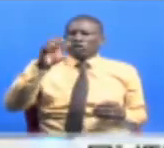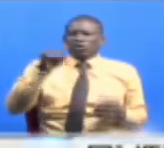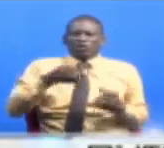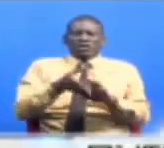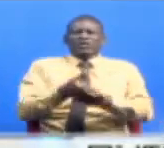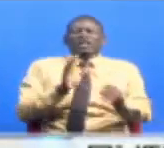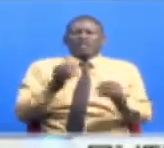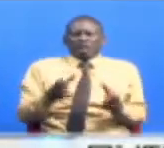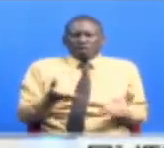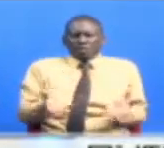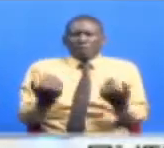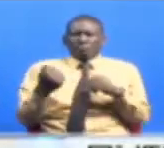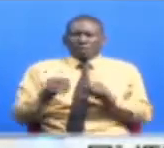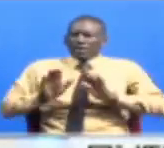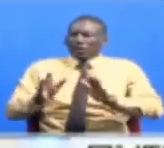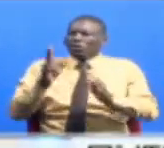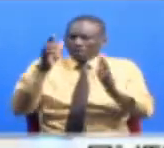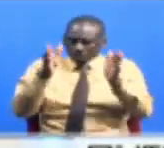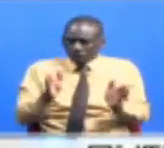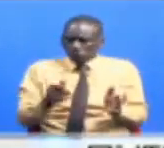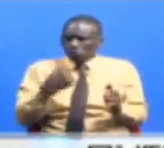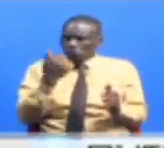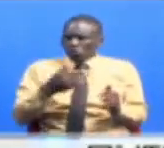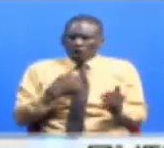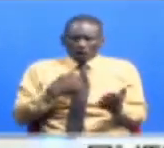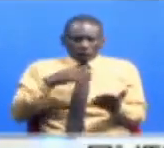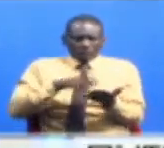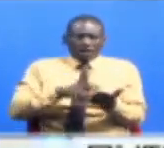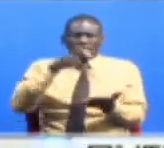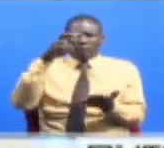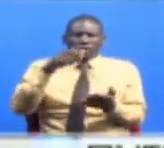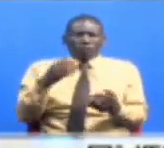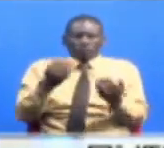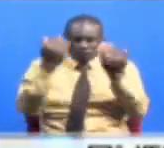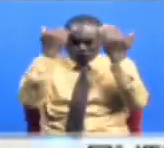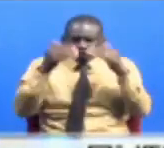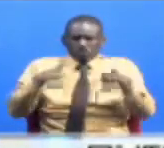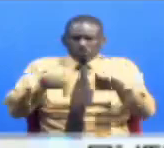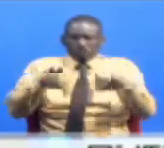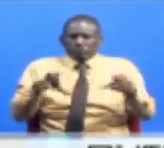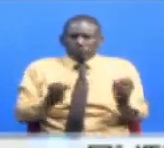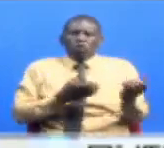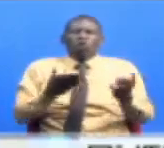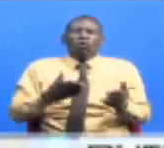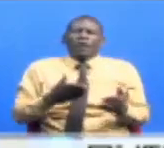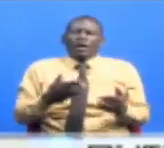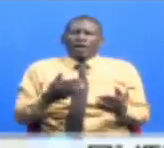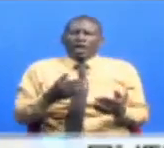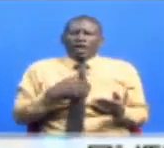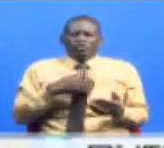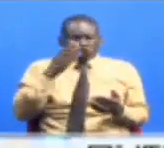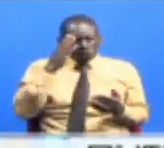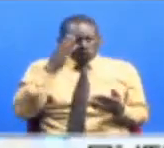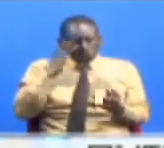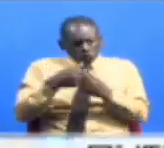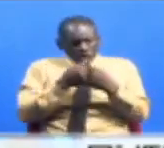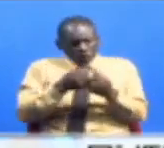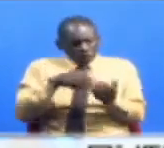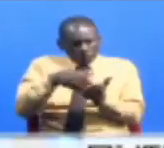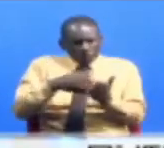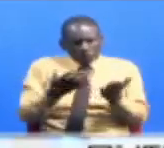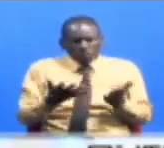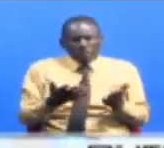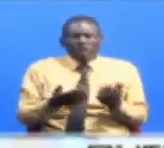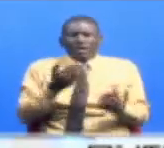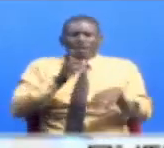woods. They've just left one person who has taken advantage of a judicial system where he has learnt the loopholes. Every time we